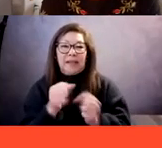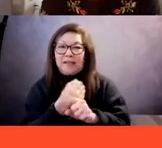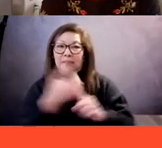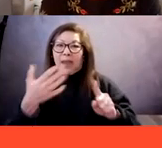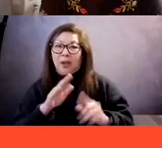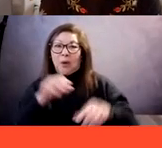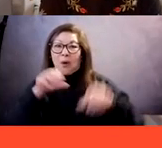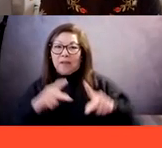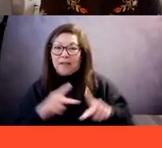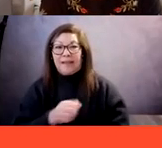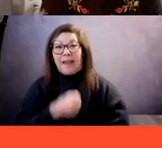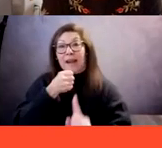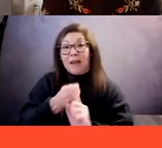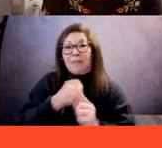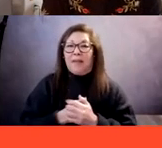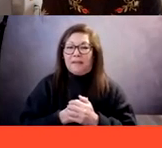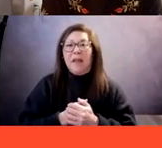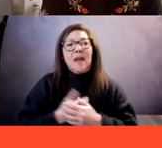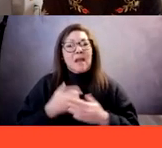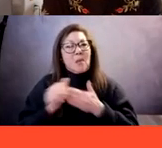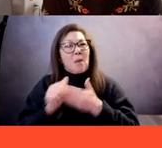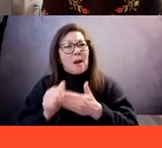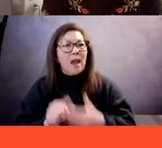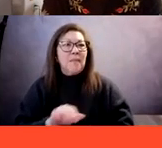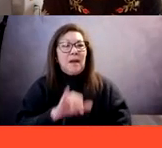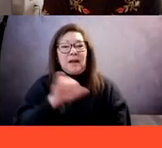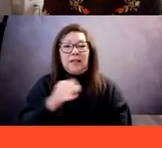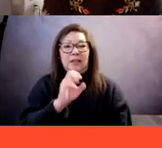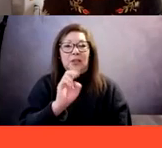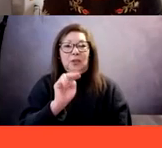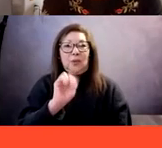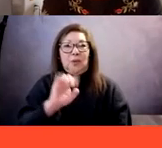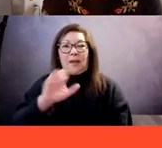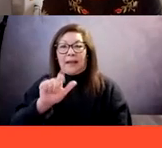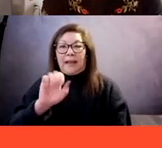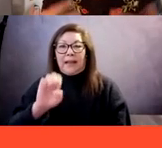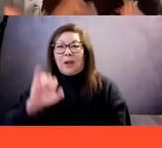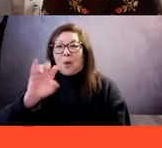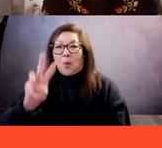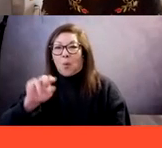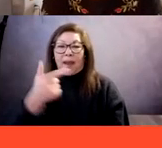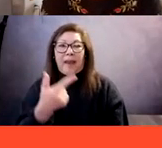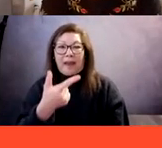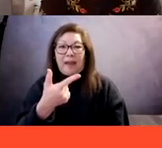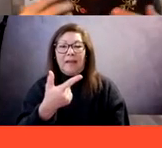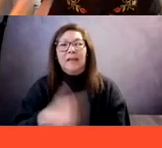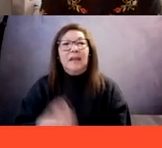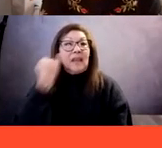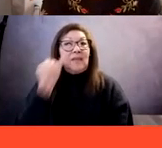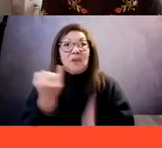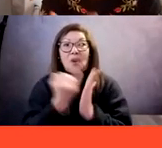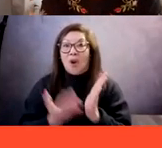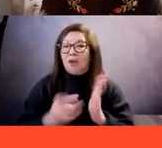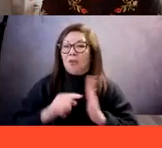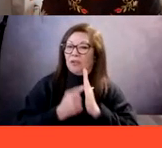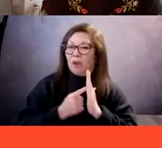and Impact. And that's going to be led by Junli Wang from Springboard for the Arts. So if you're an artist who would like to